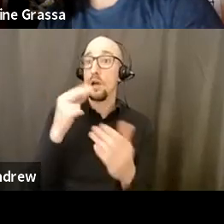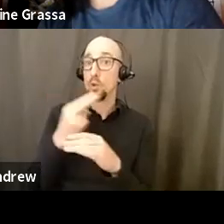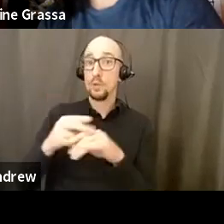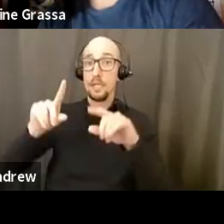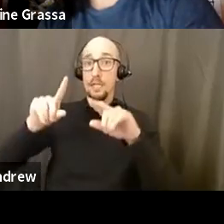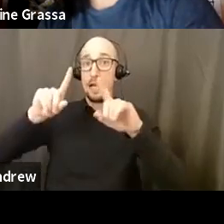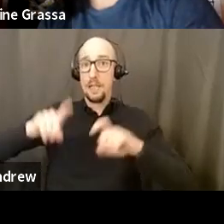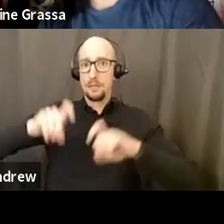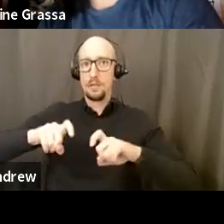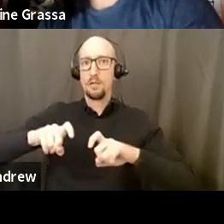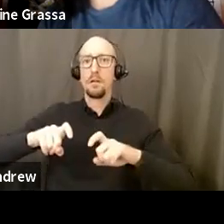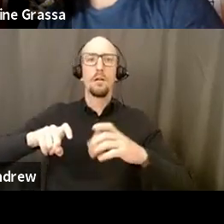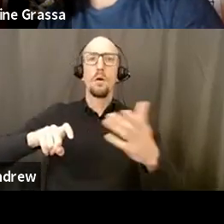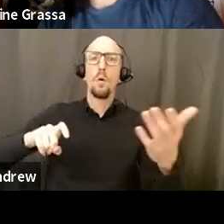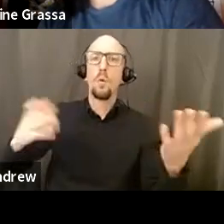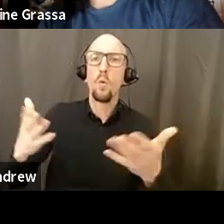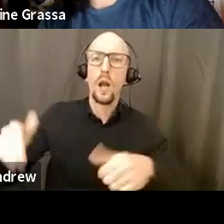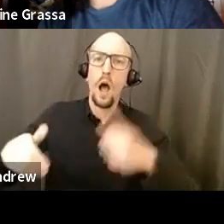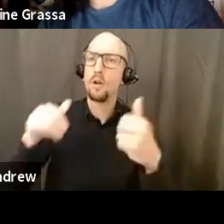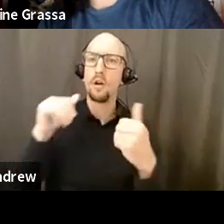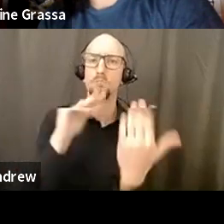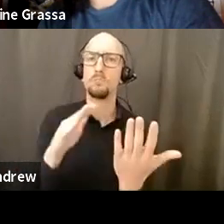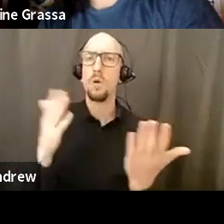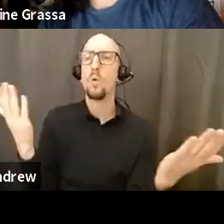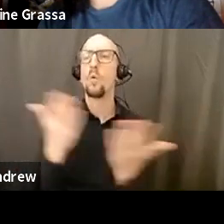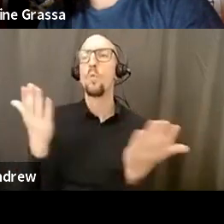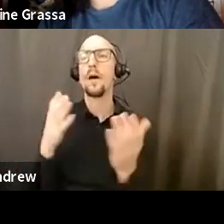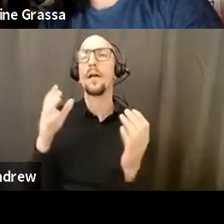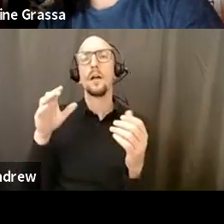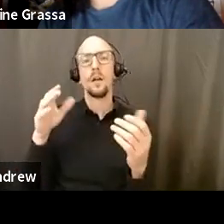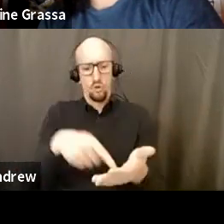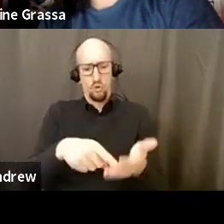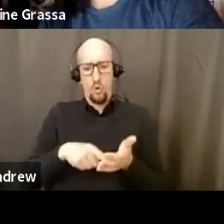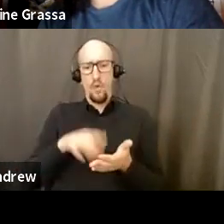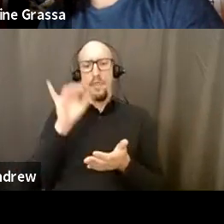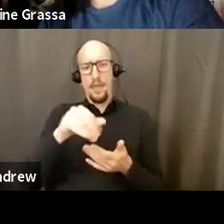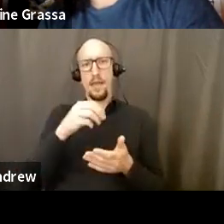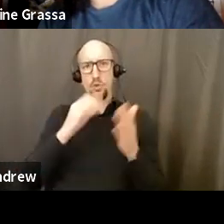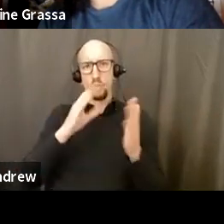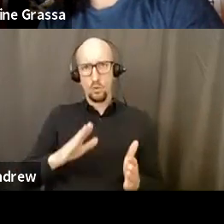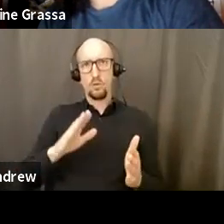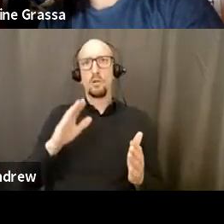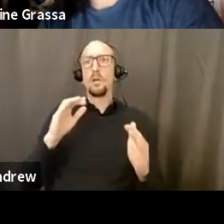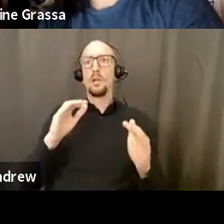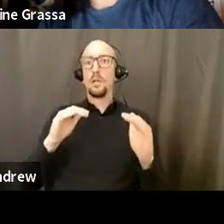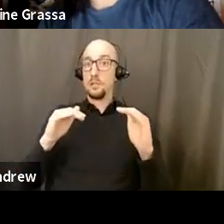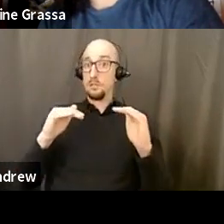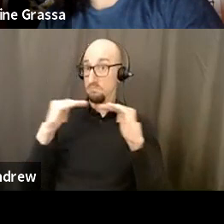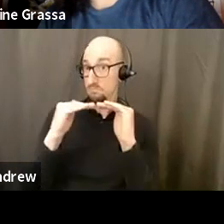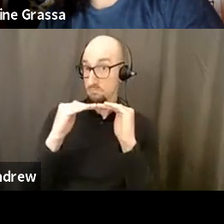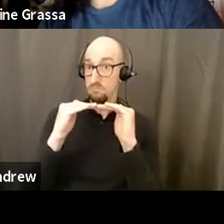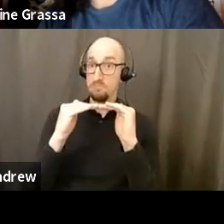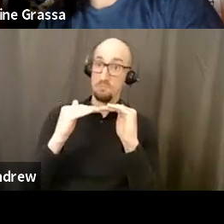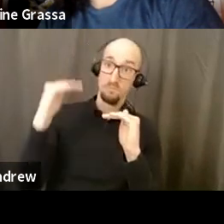just love to hear suggestions of what is indicating that a student is approaching, near,